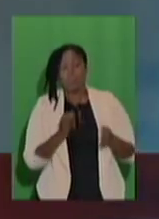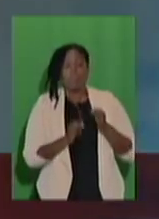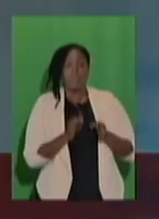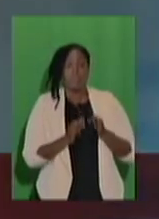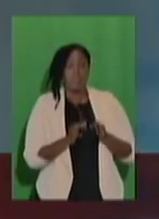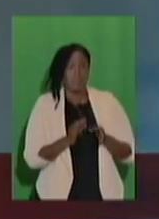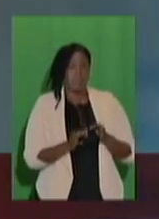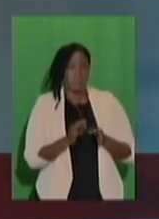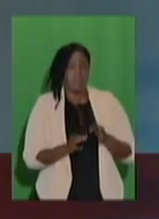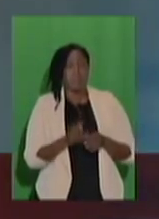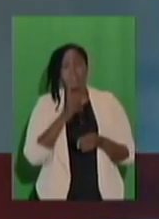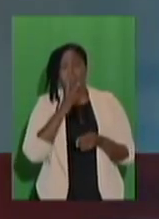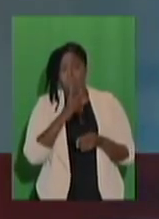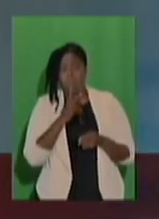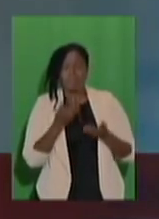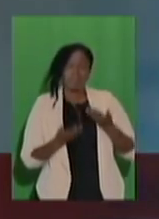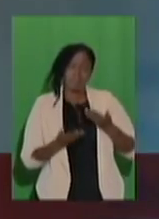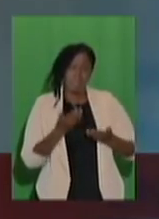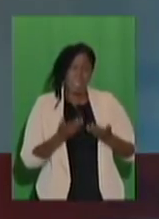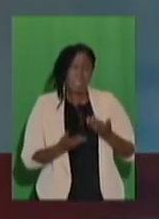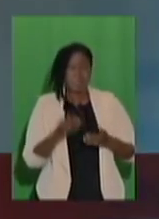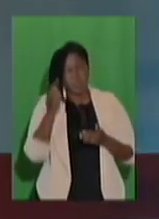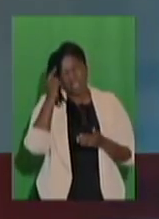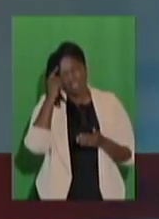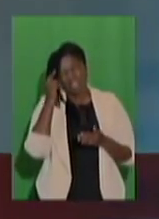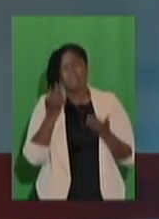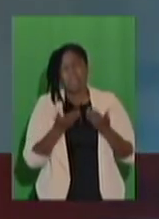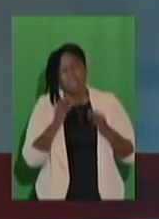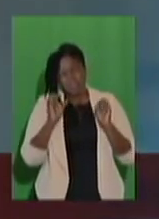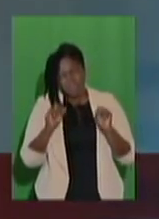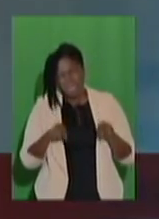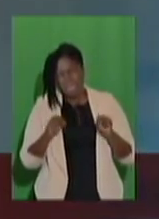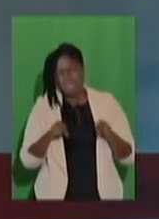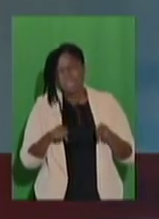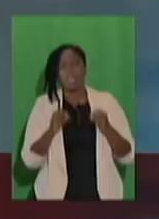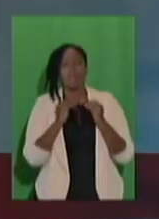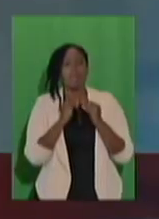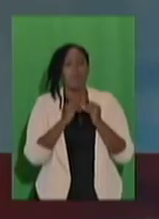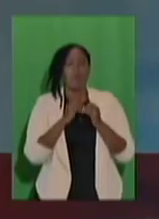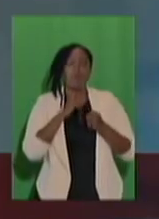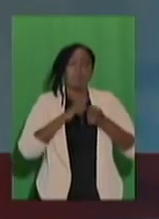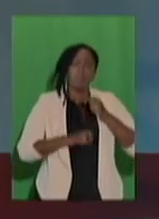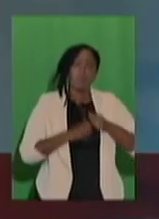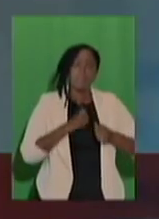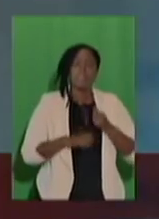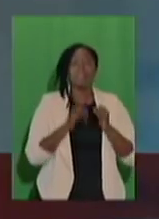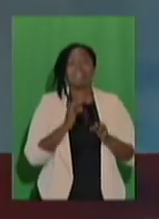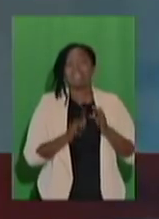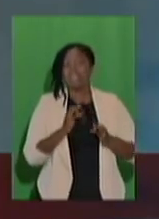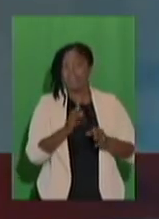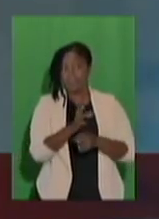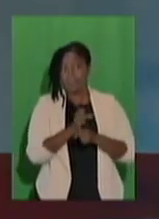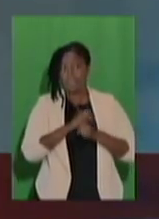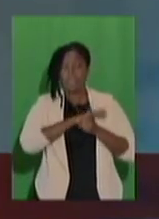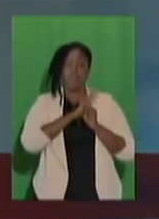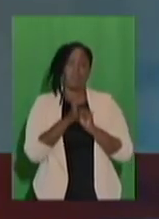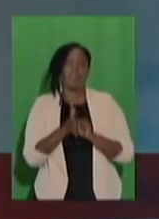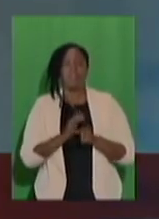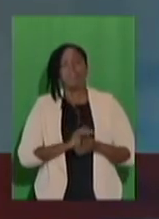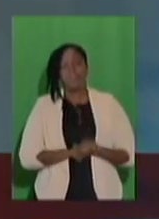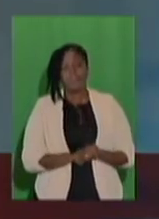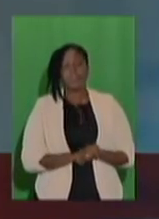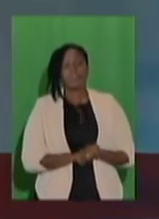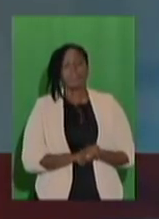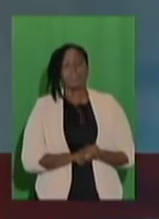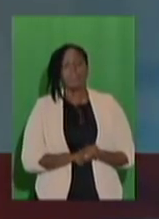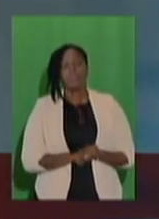cancer, can potentially be more susceptible in terms of complications if they do succumb to an infection like COVID-19.